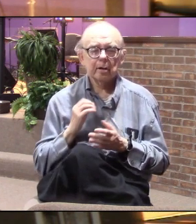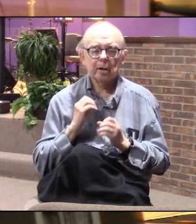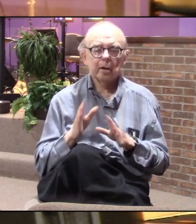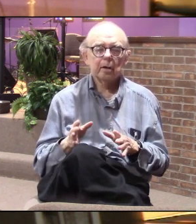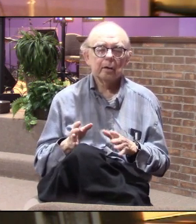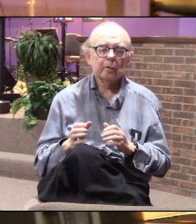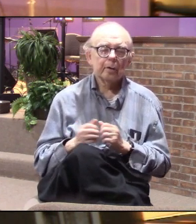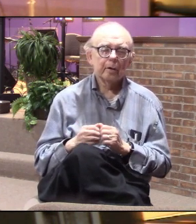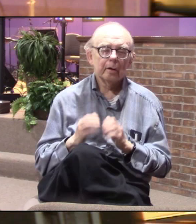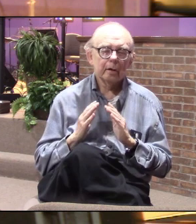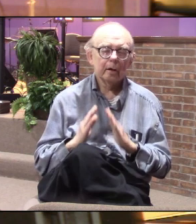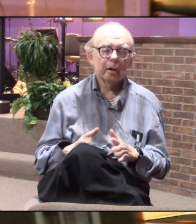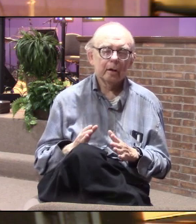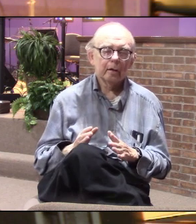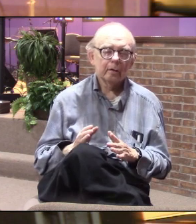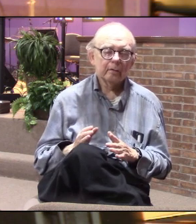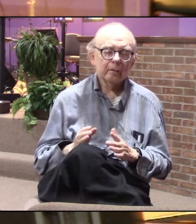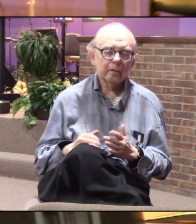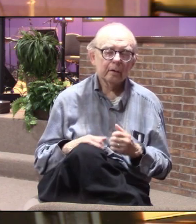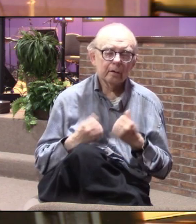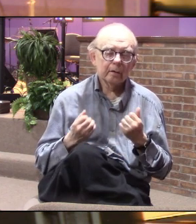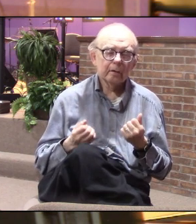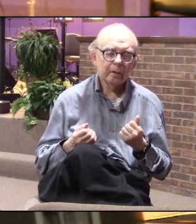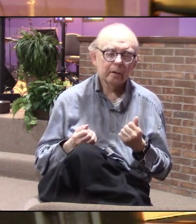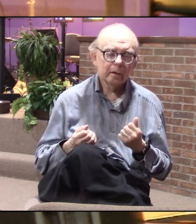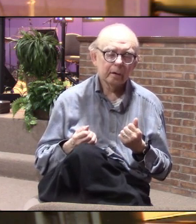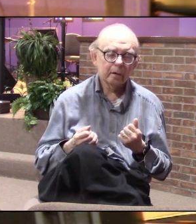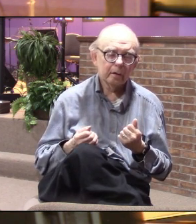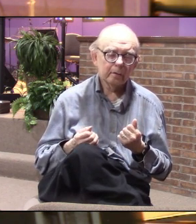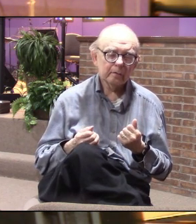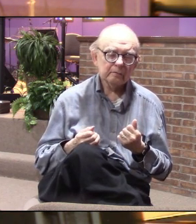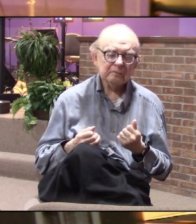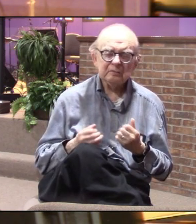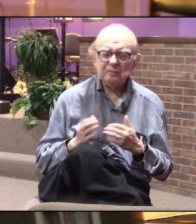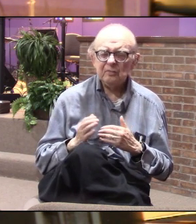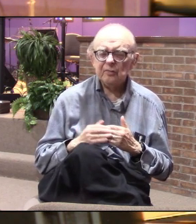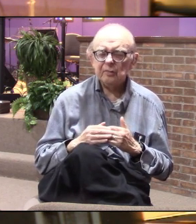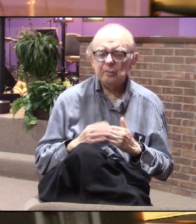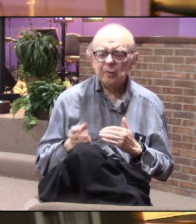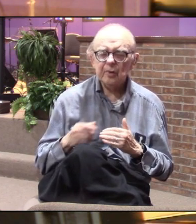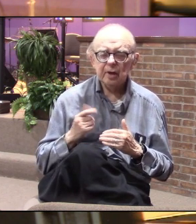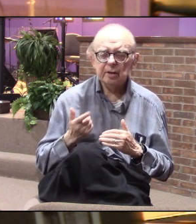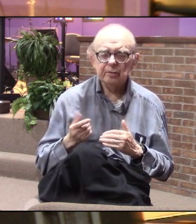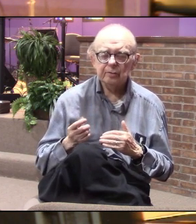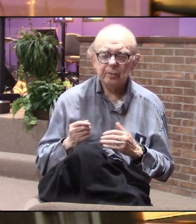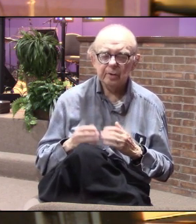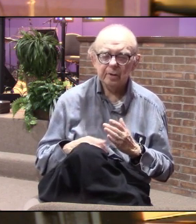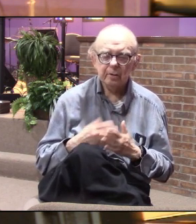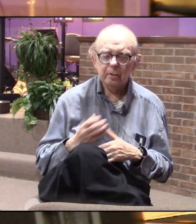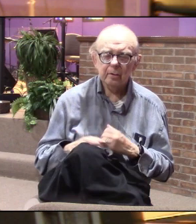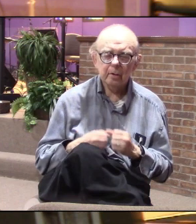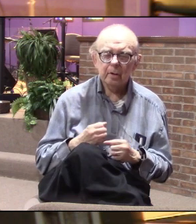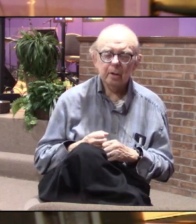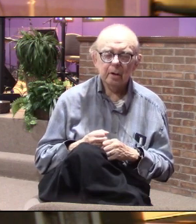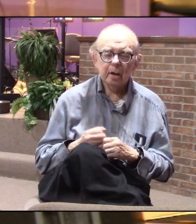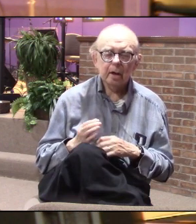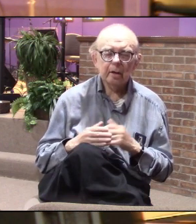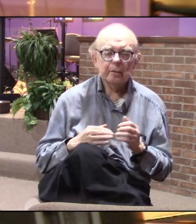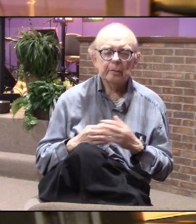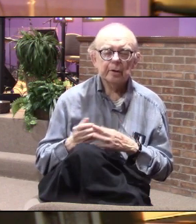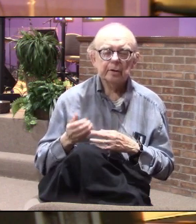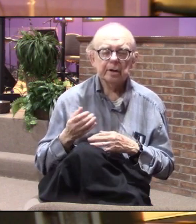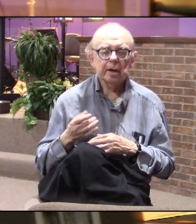with a house that we lived in for over 20 some years. The house was built in 1803.